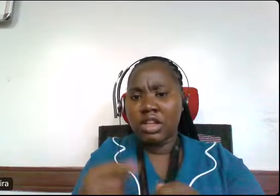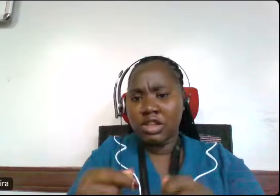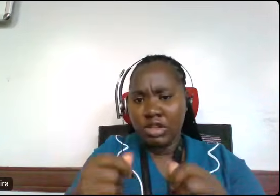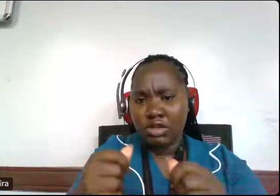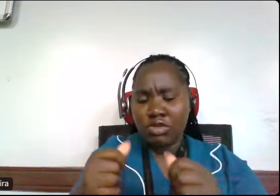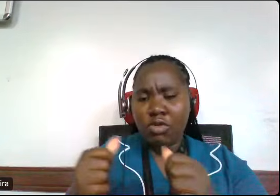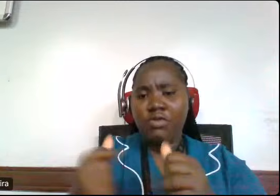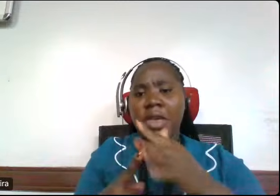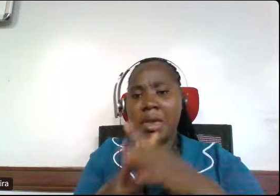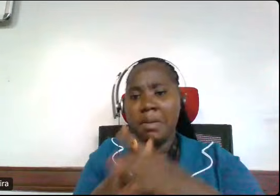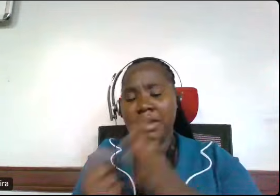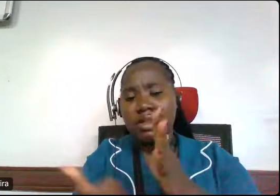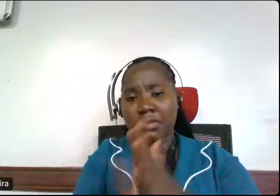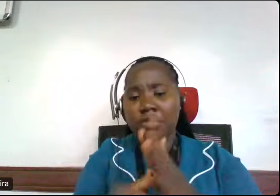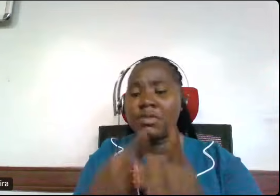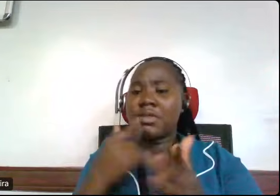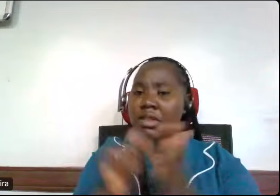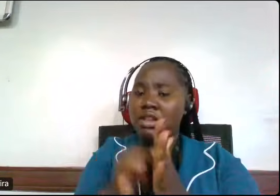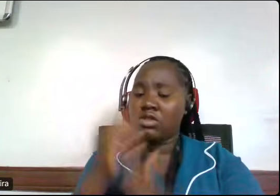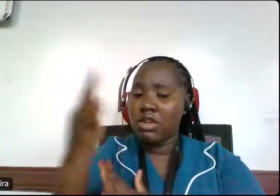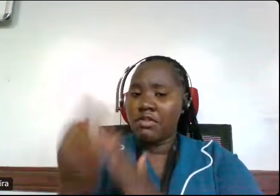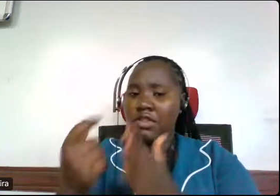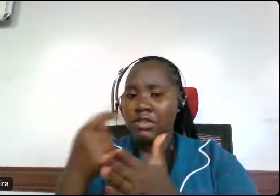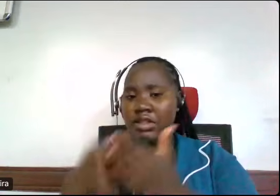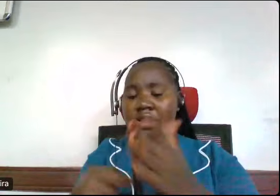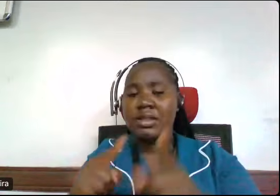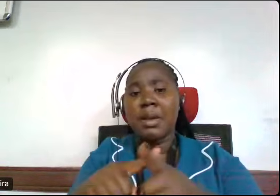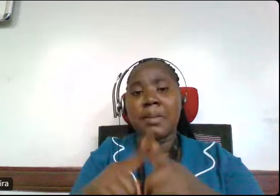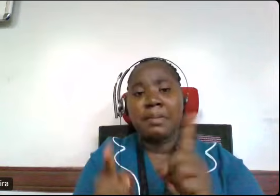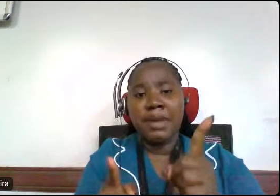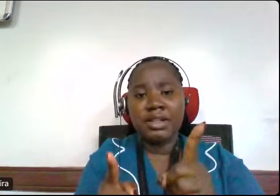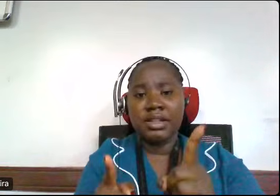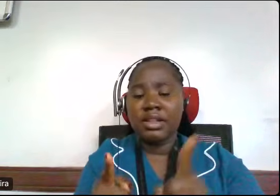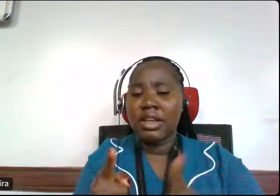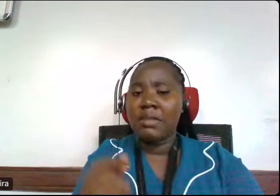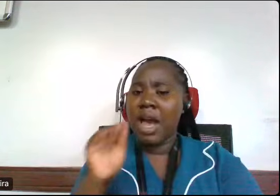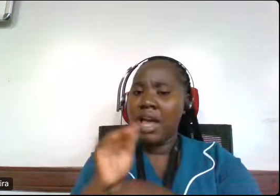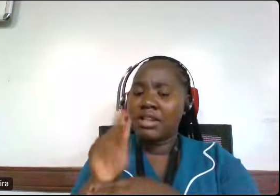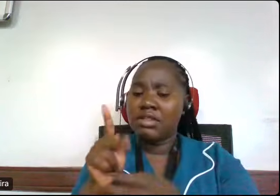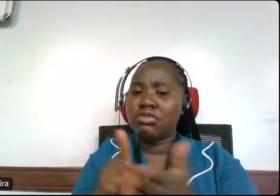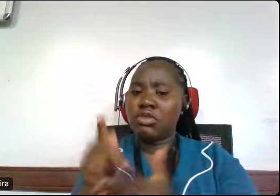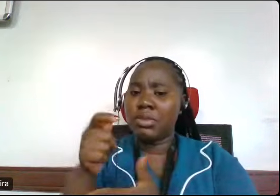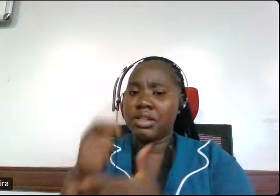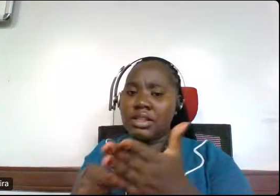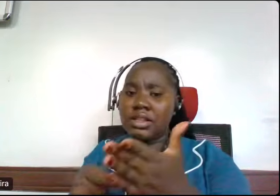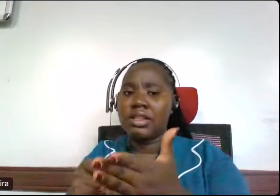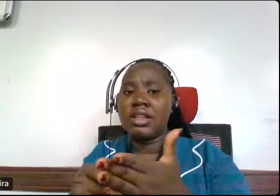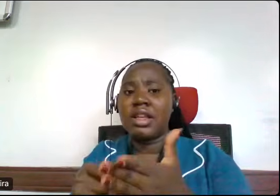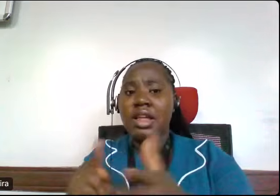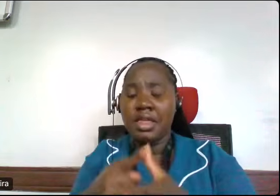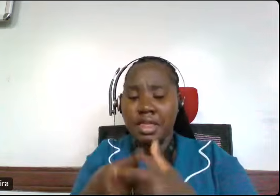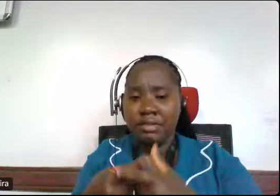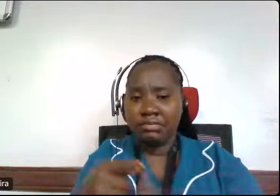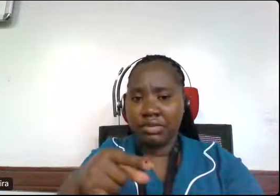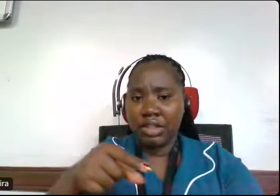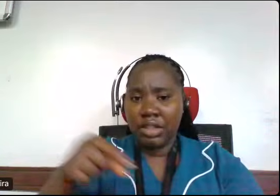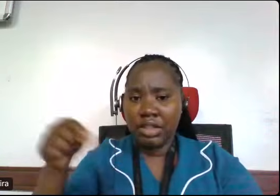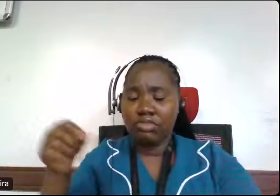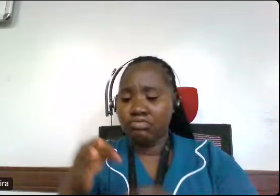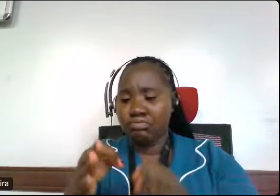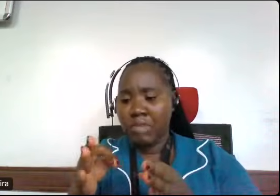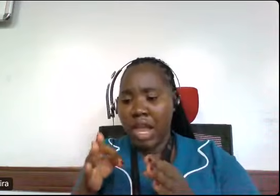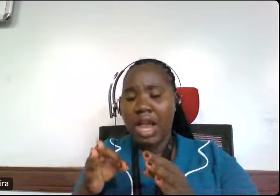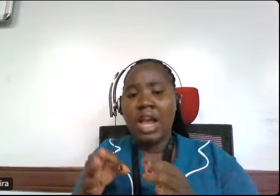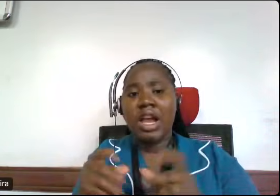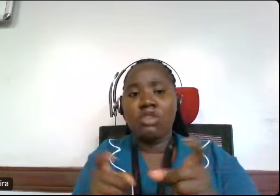return and I'm still being asked for to pay some taxes. So they were supposed to reach out to the account manager